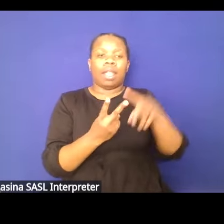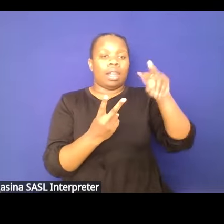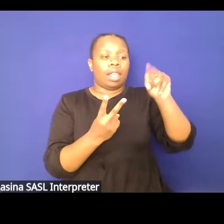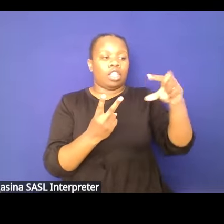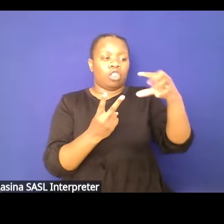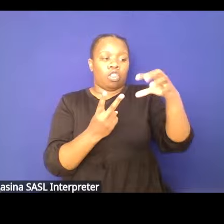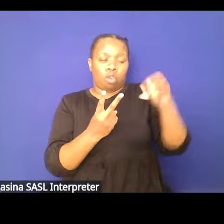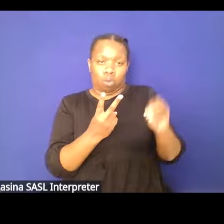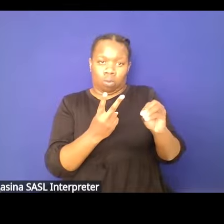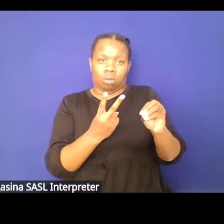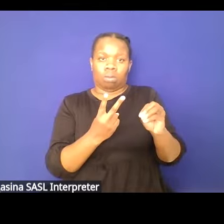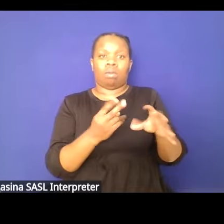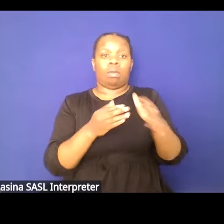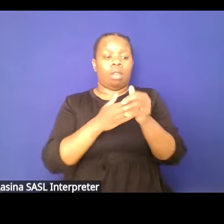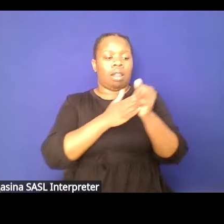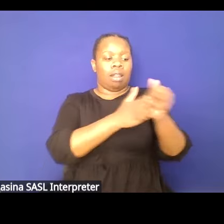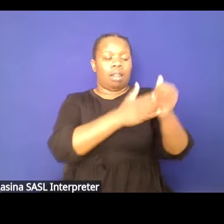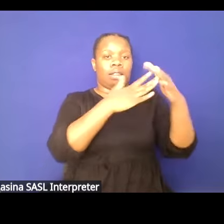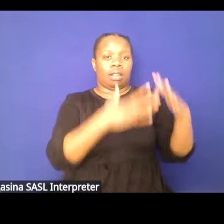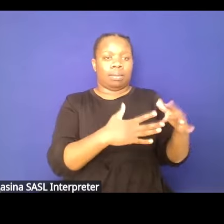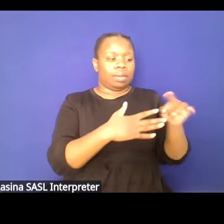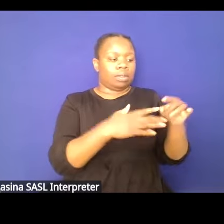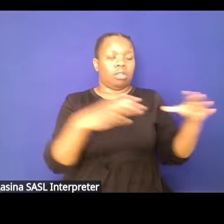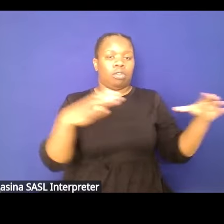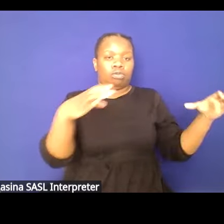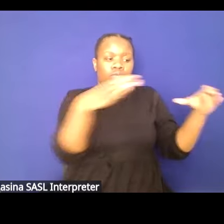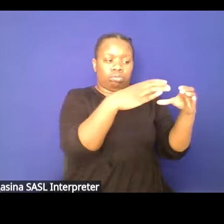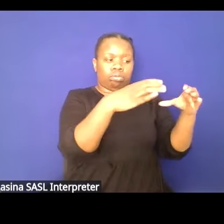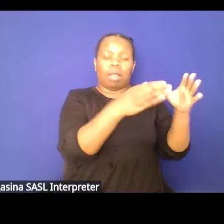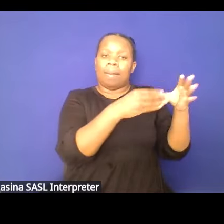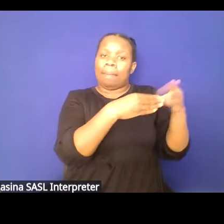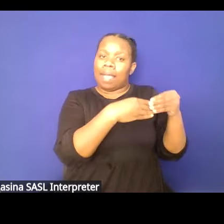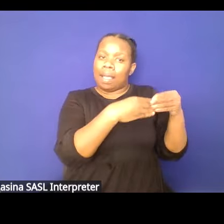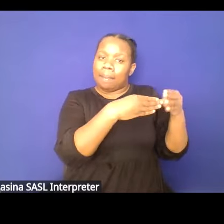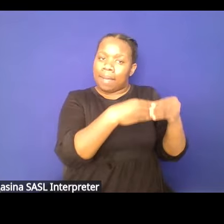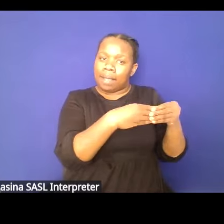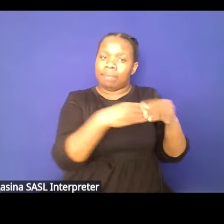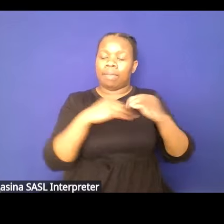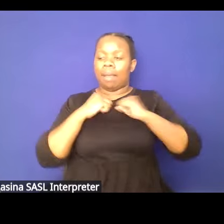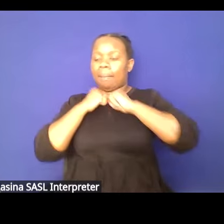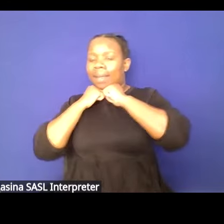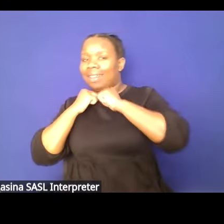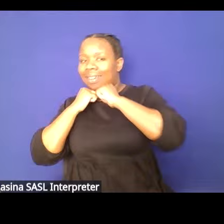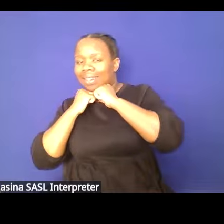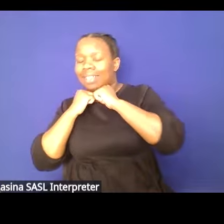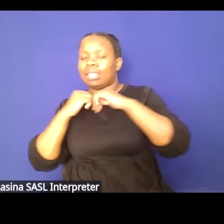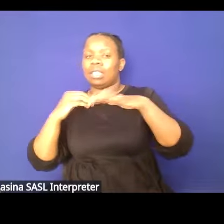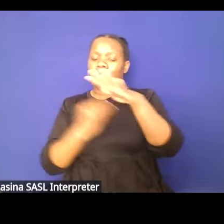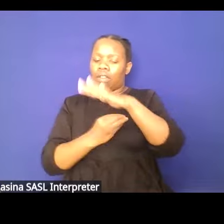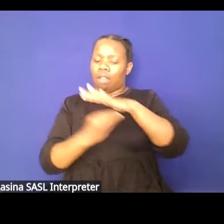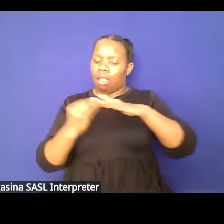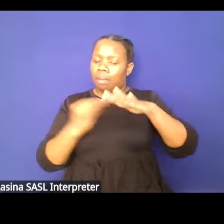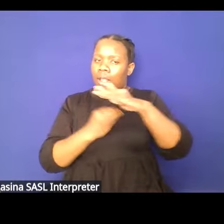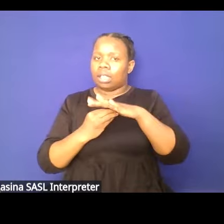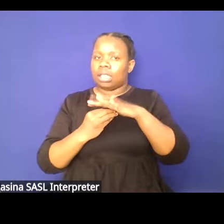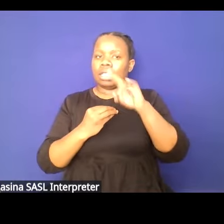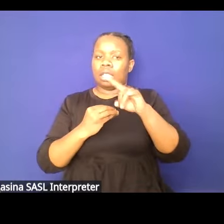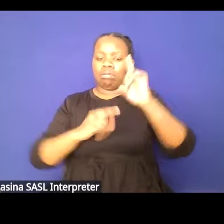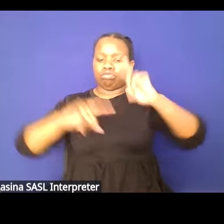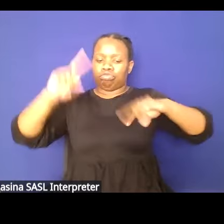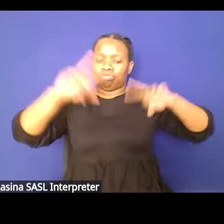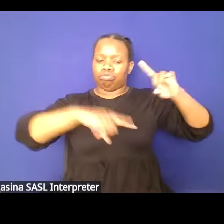disability sector members, parents, families, esteemed colleagues, good